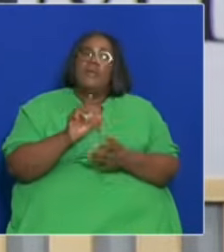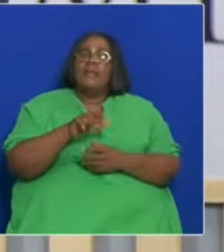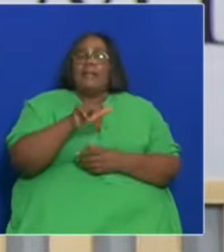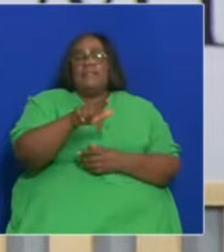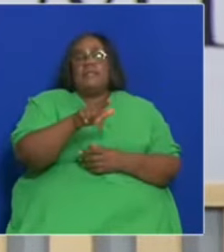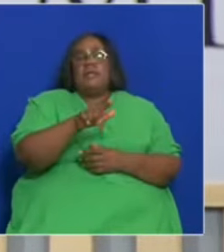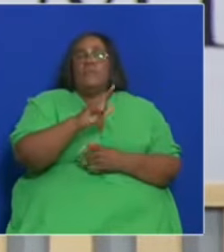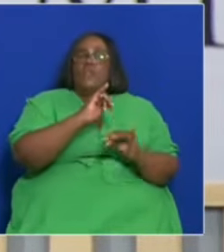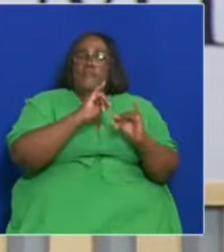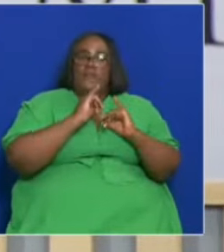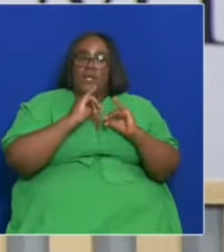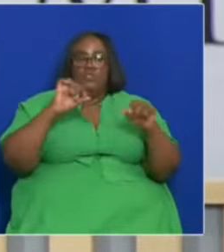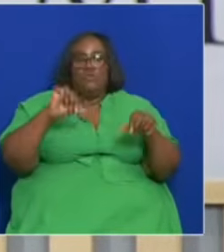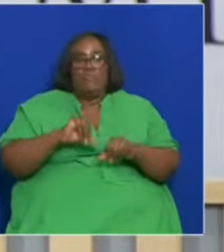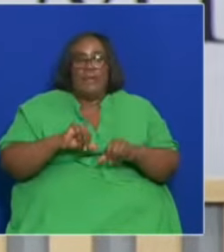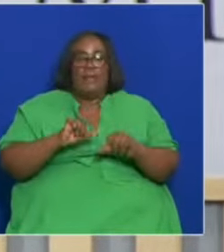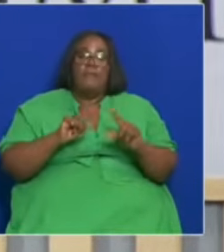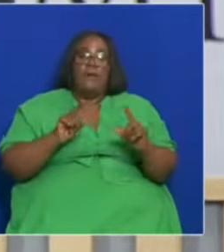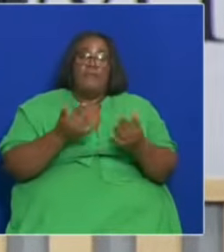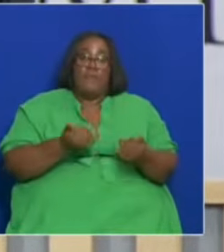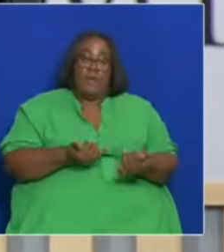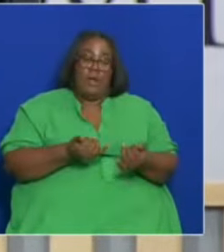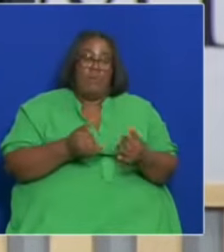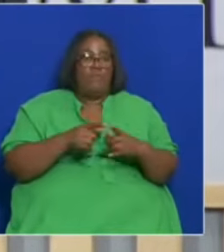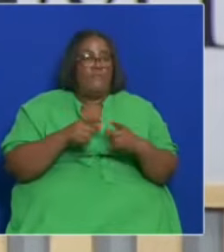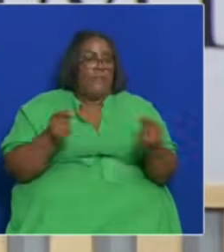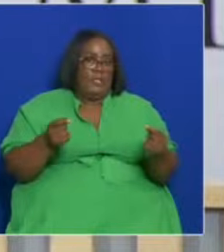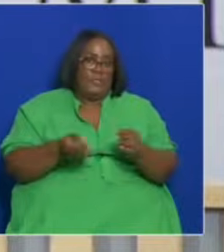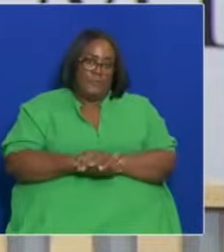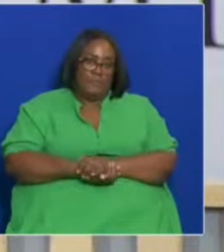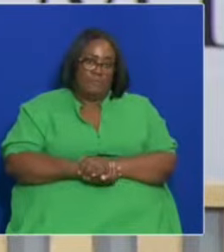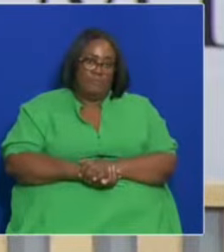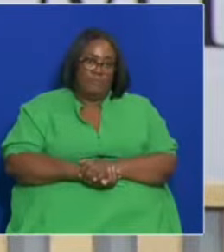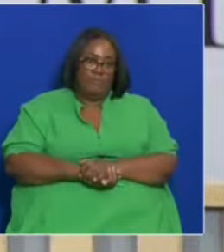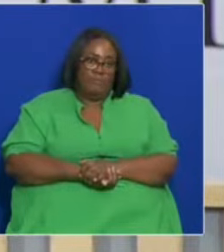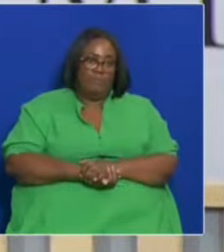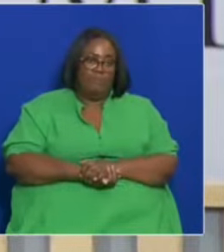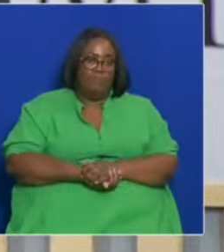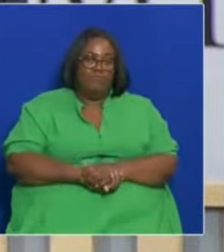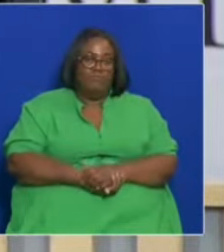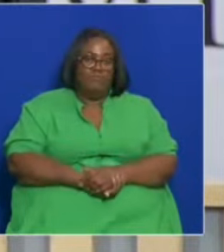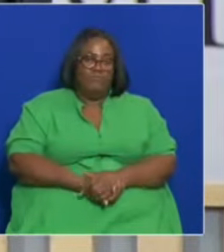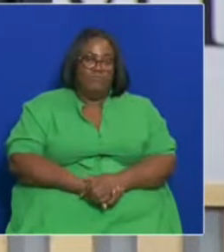but you are excused. That will be in order, Chair.